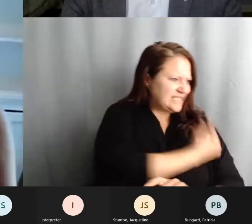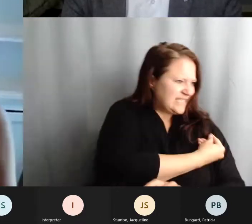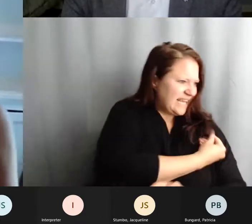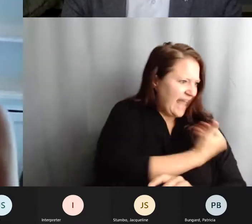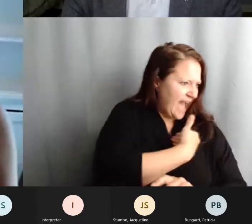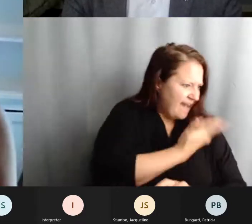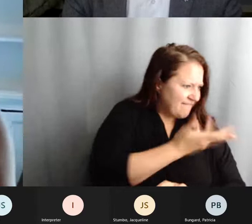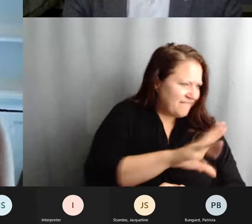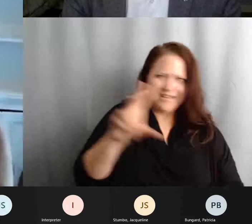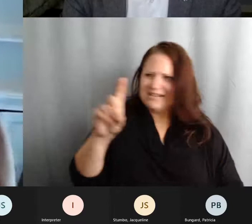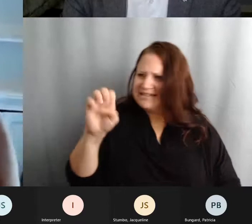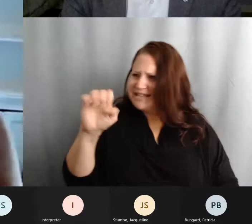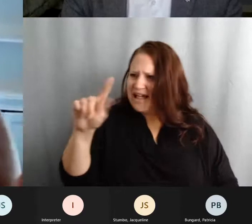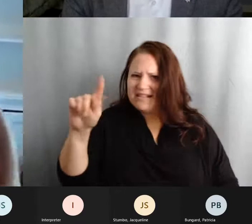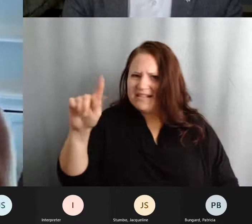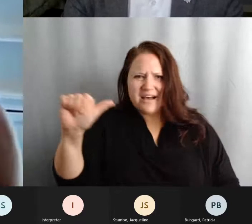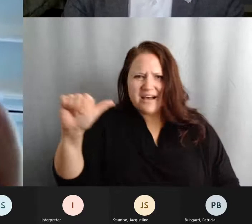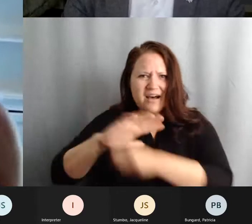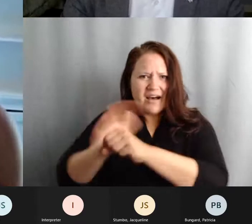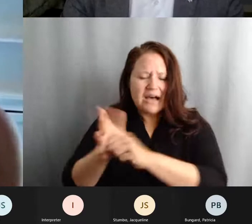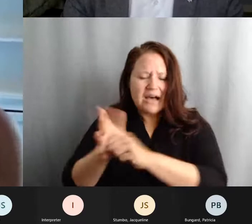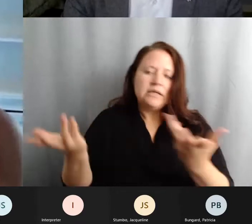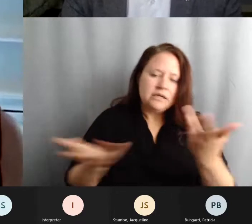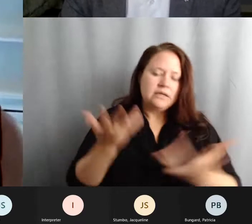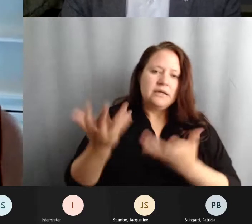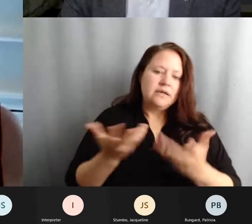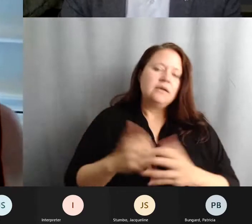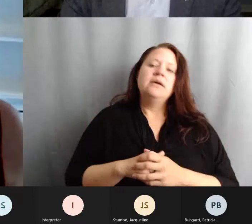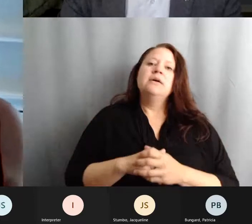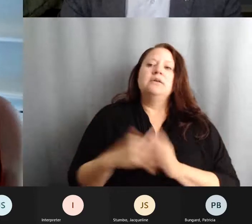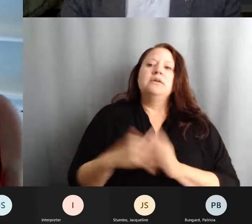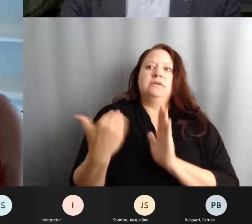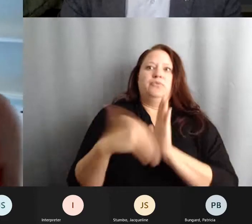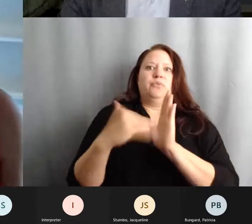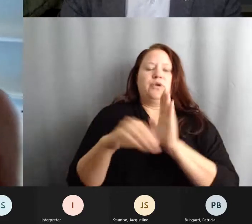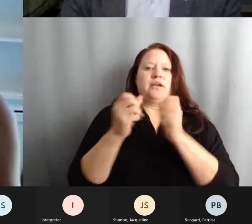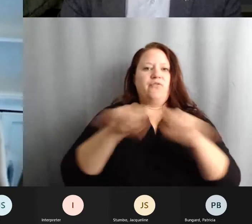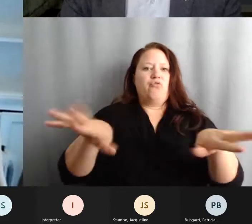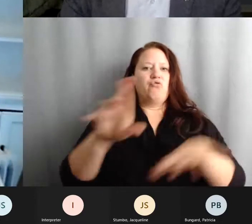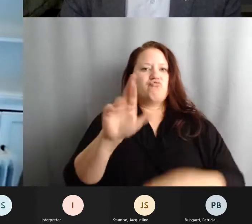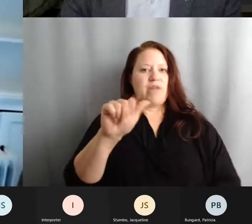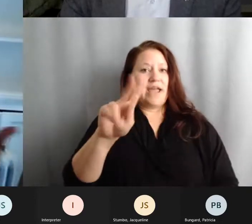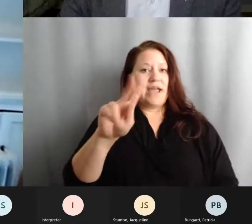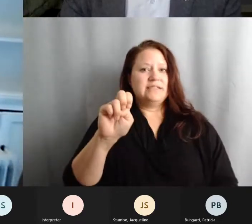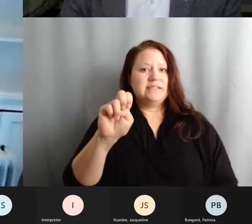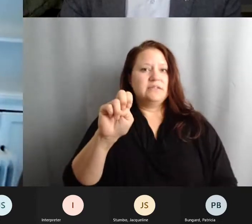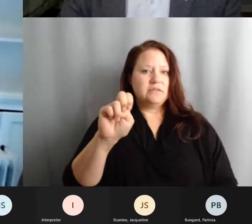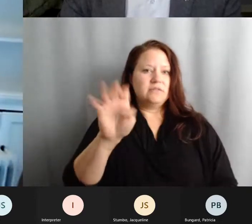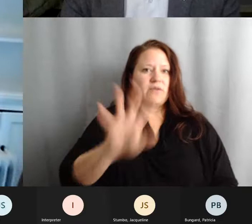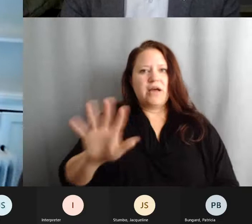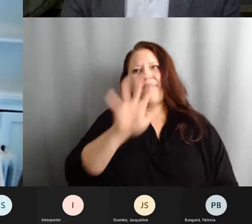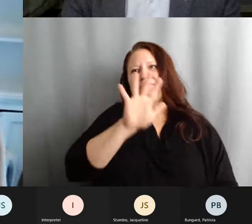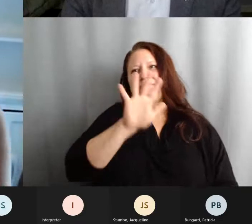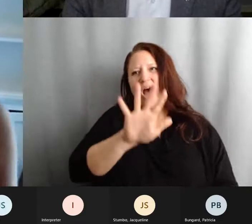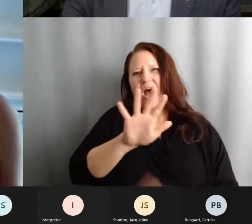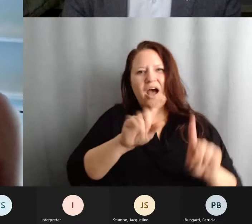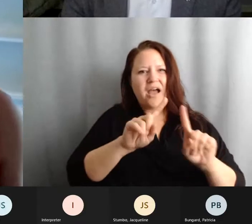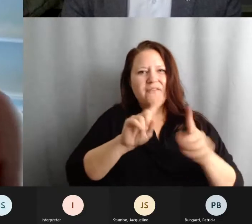do know that the R0, so the reproductive rate of Delta seems to be between around 5 or